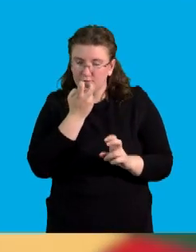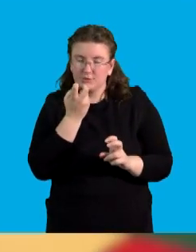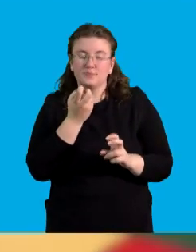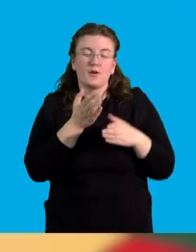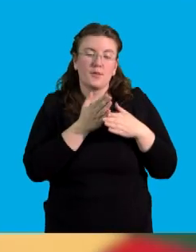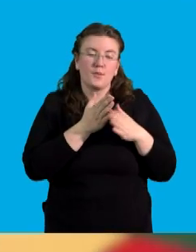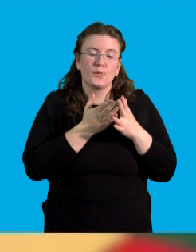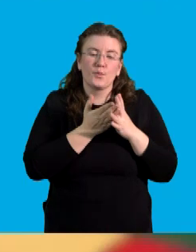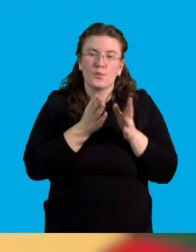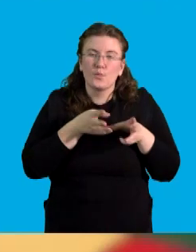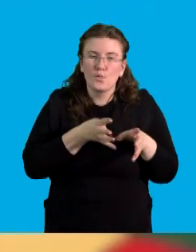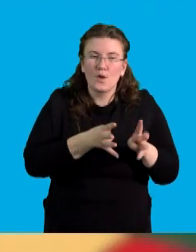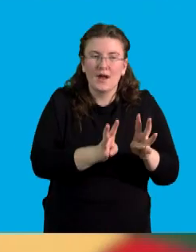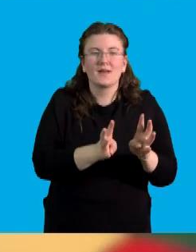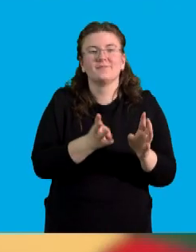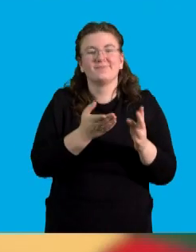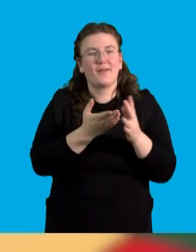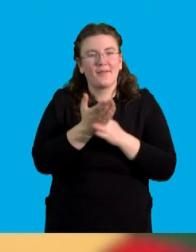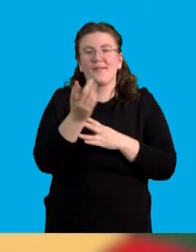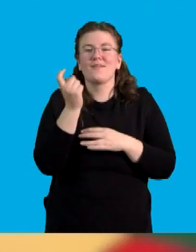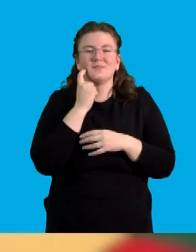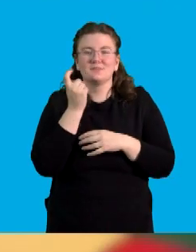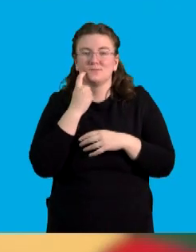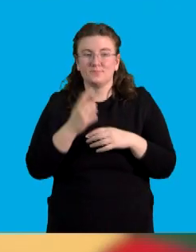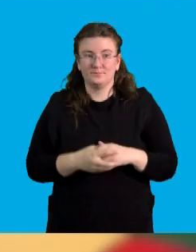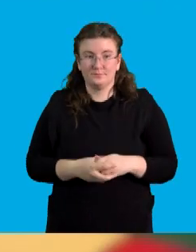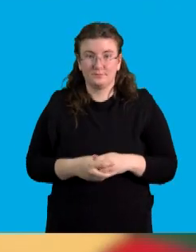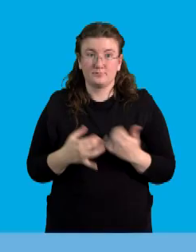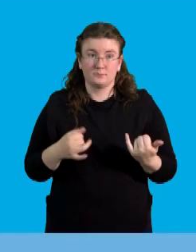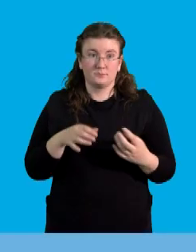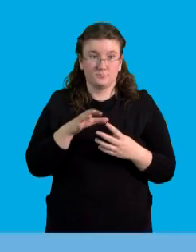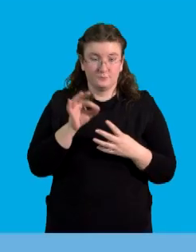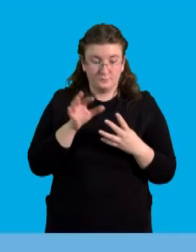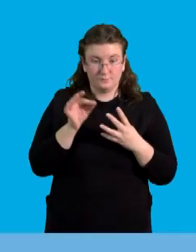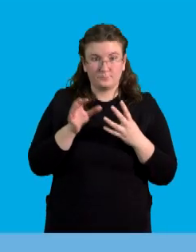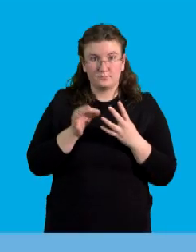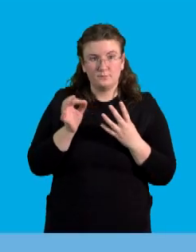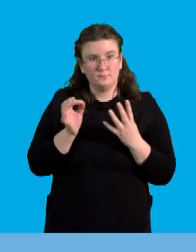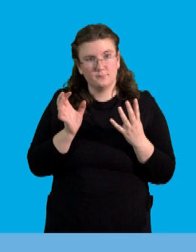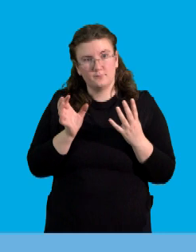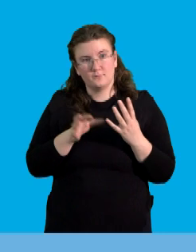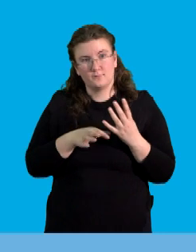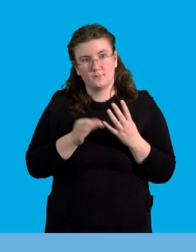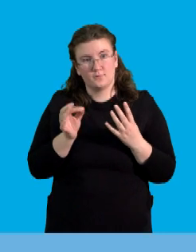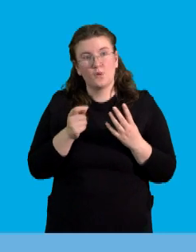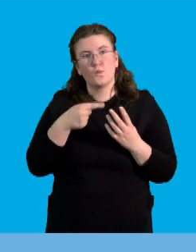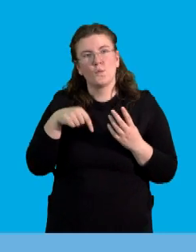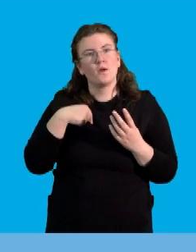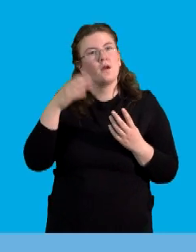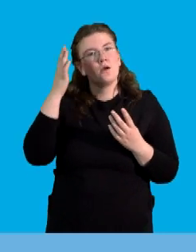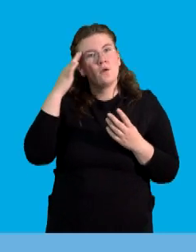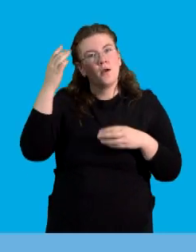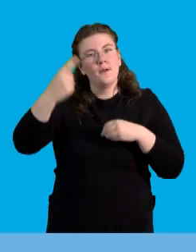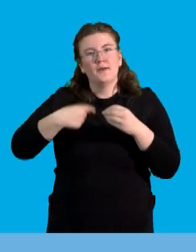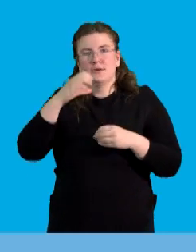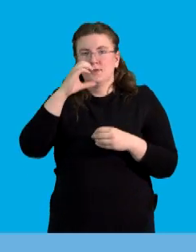the path with the least resistance. Now, the options given to us are, what is it that we know about